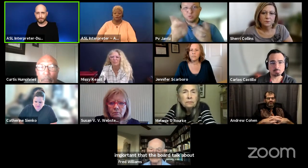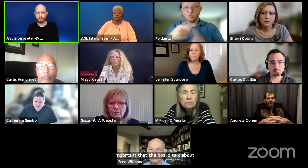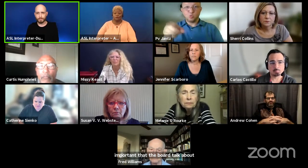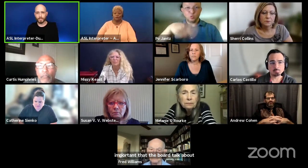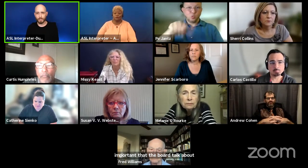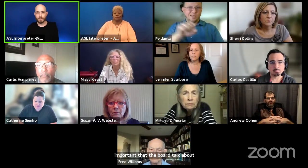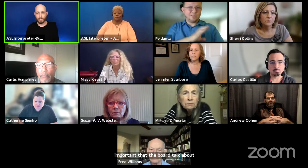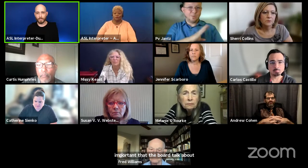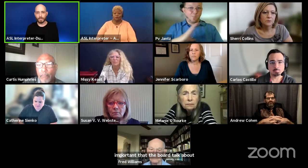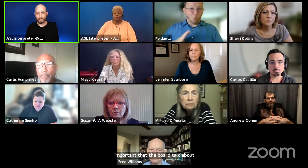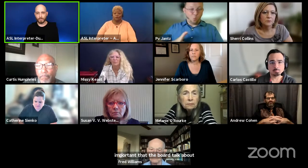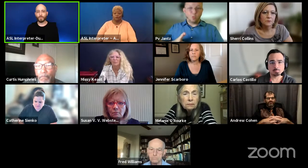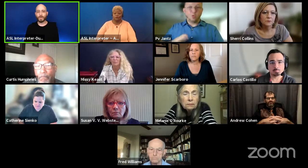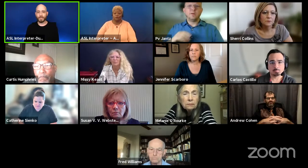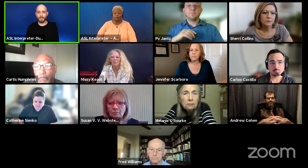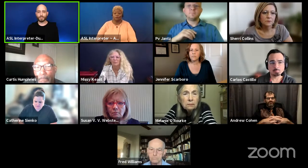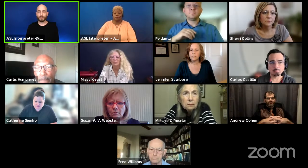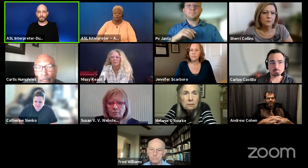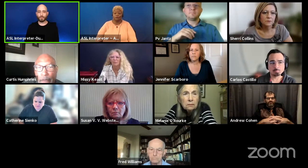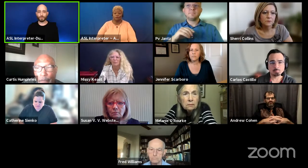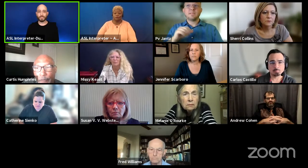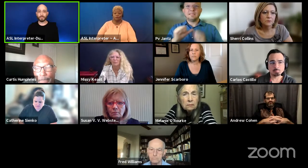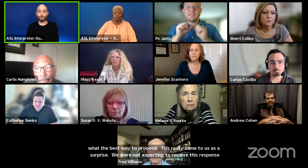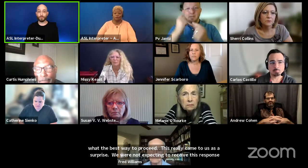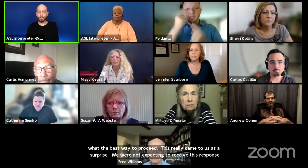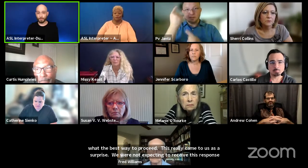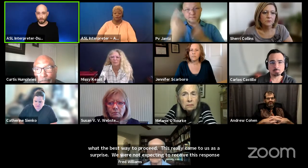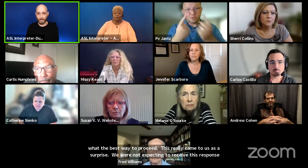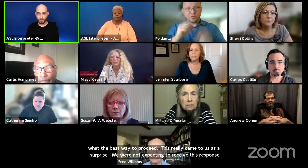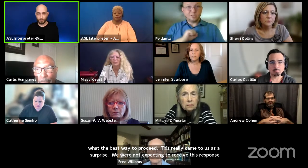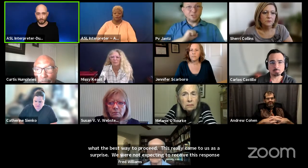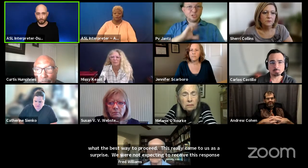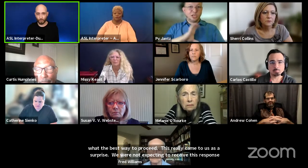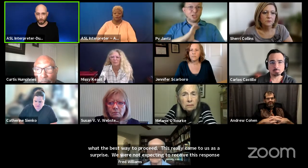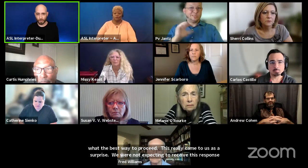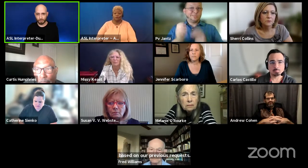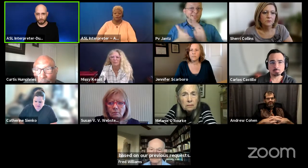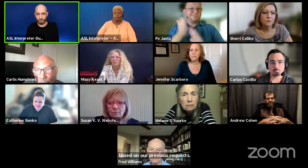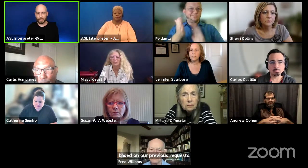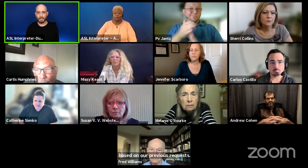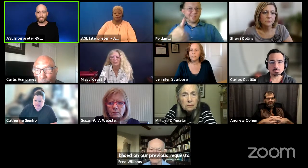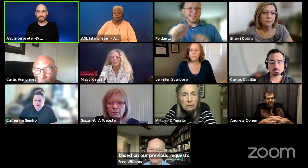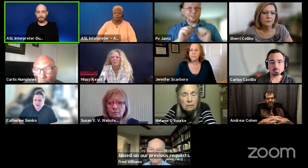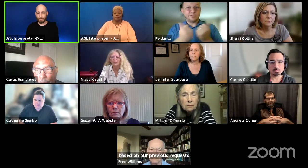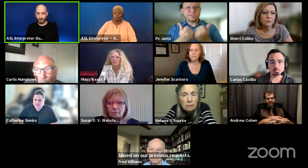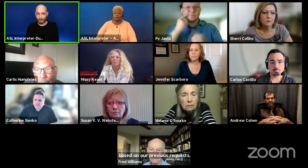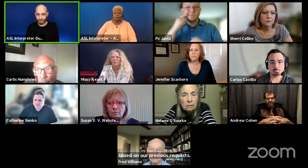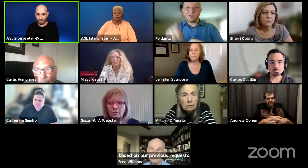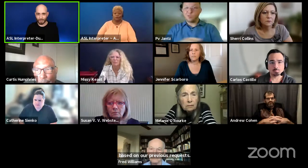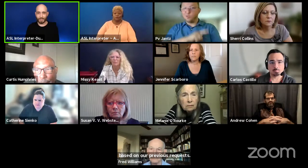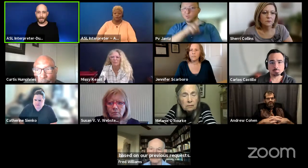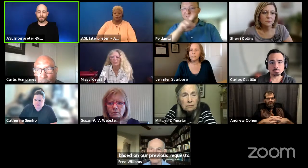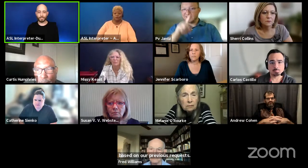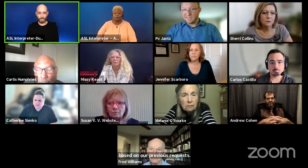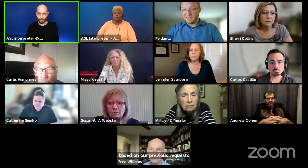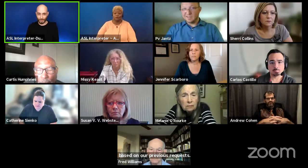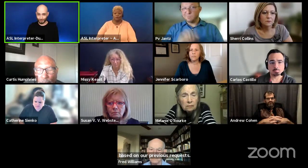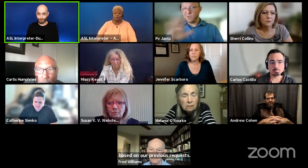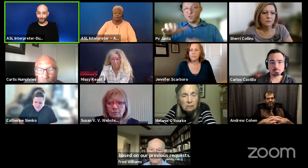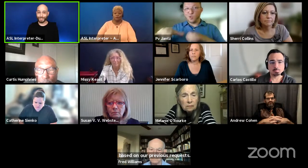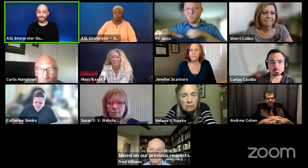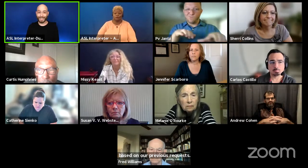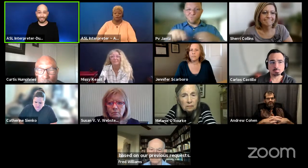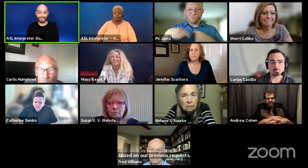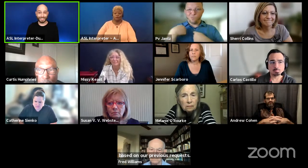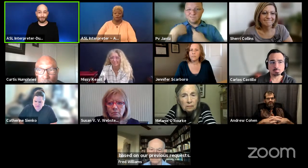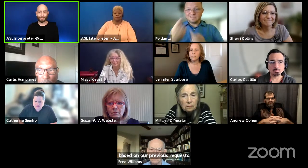requests. I wanted to make sure that I presented the full information to the board. Keep in mind that Sherry has